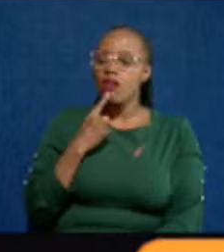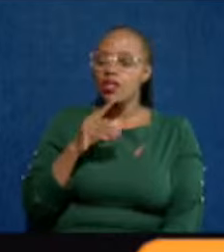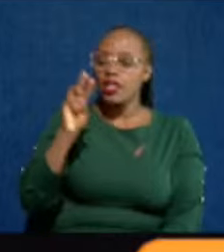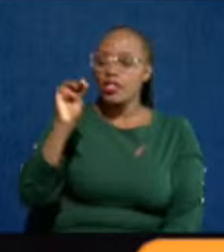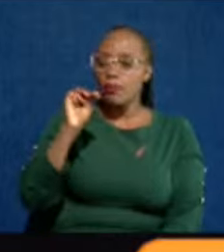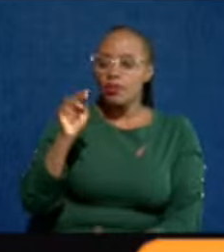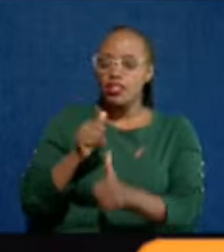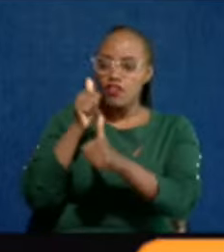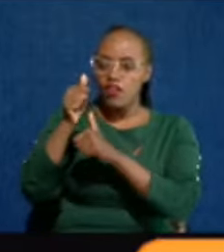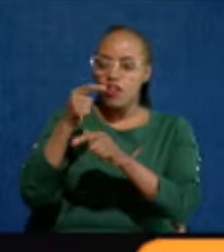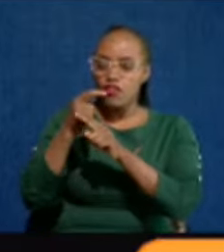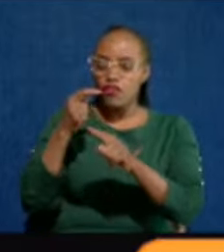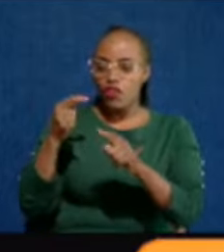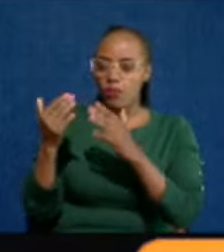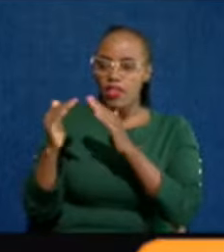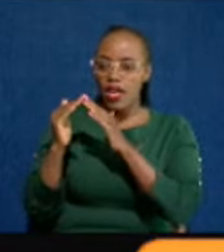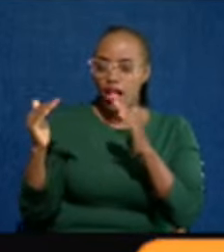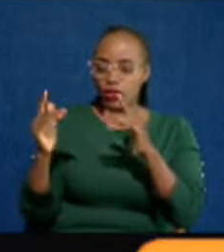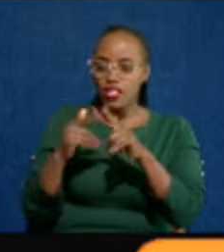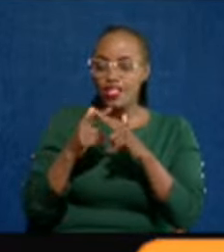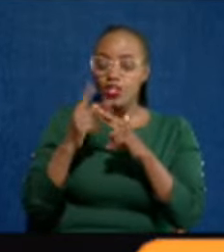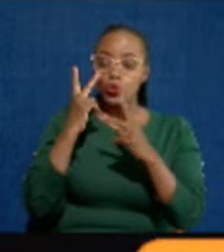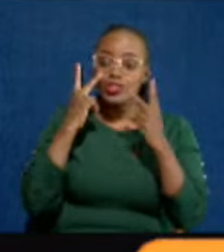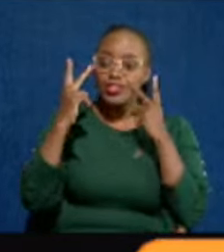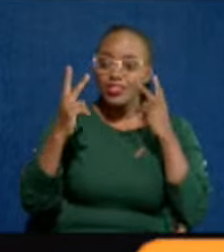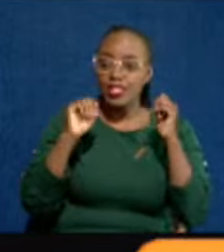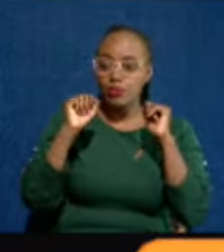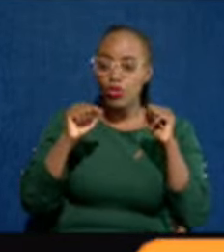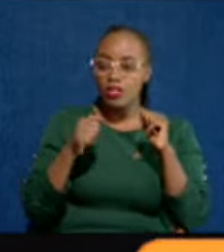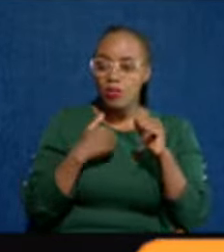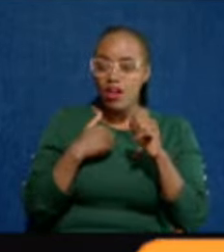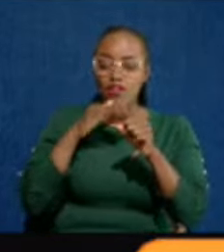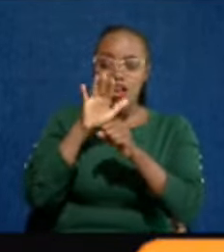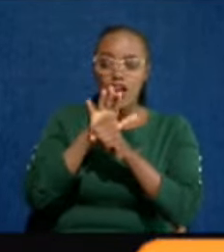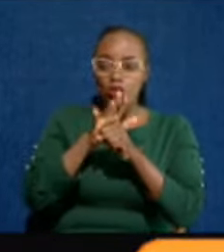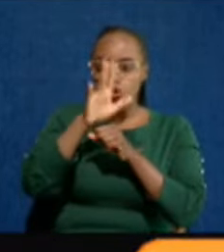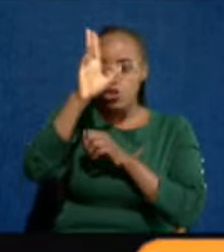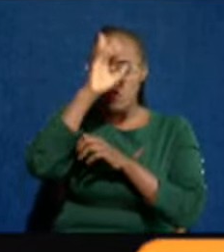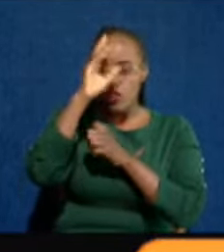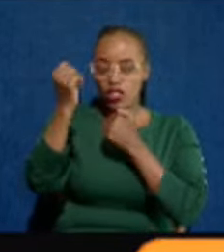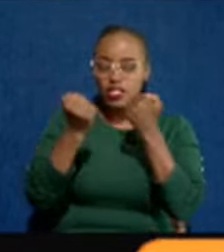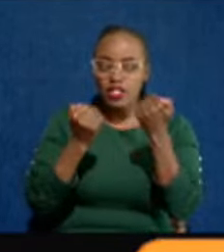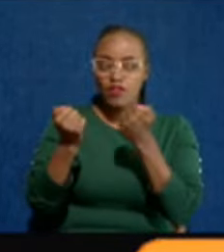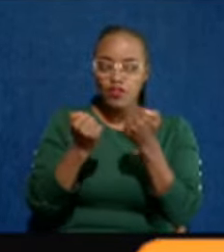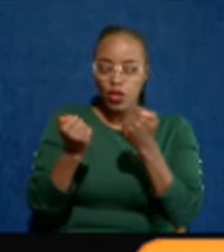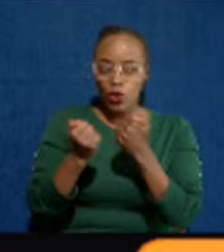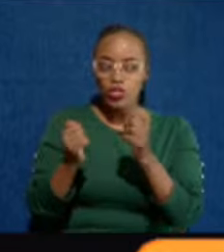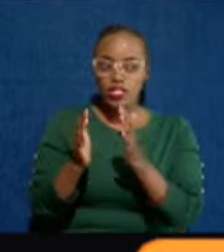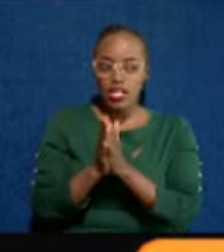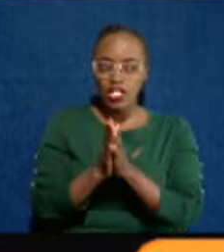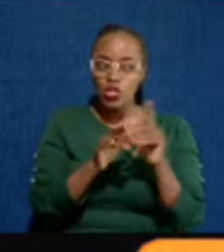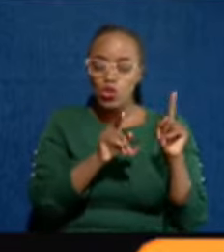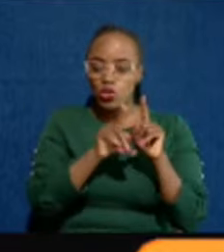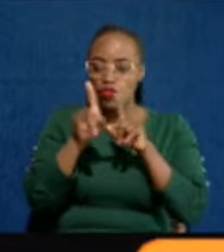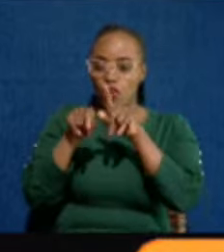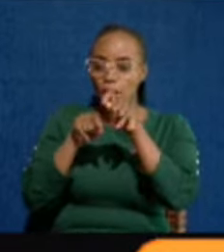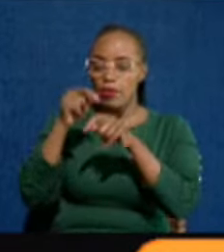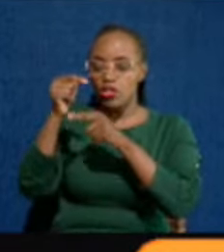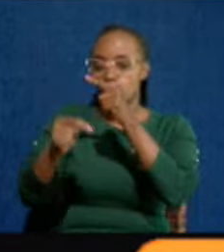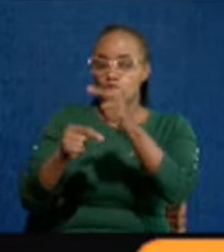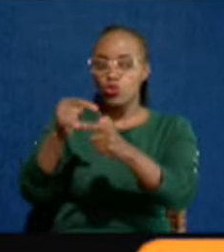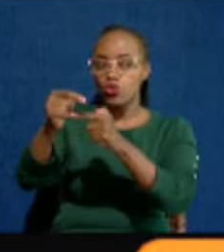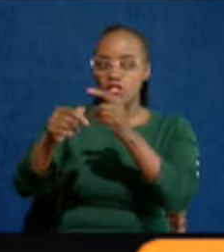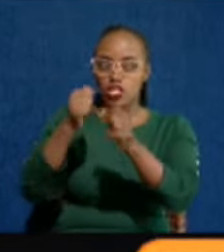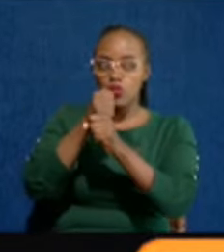meters away from the main house, Yvonne, and as you can see, there are still very many police vehicles here, and an operation is still